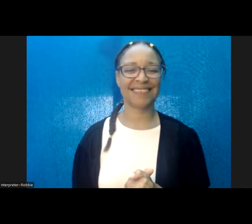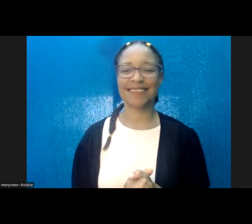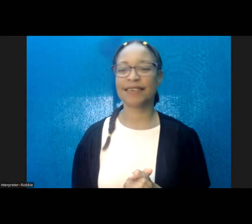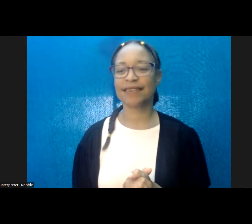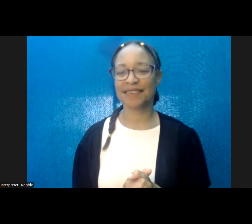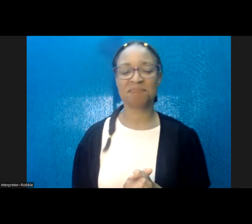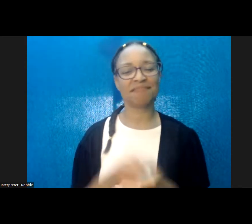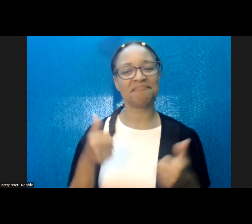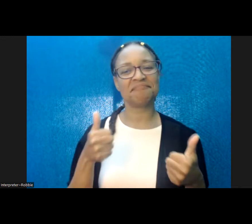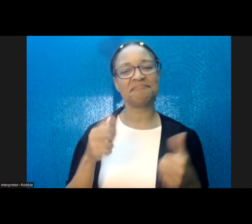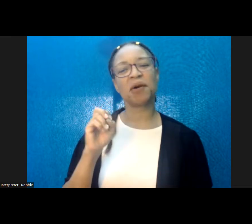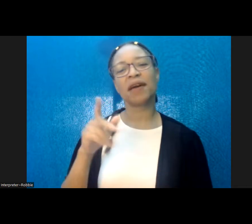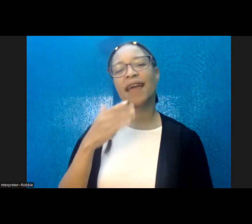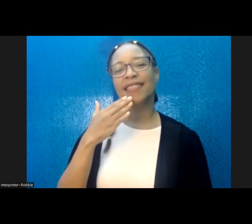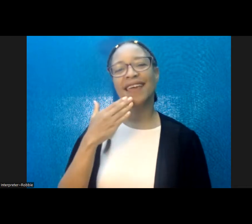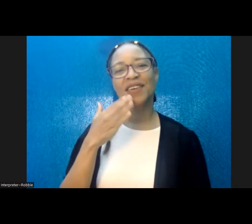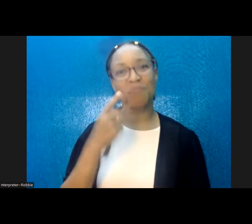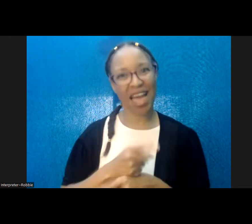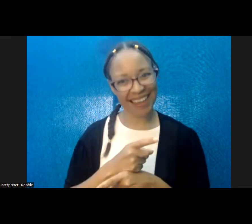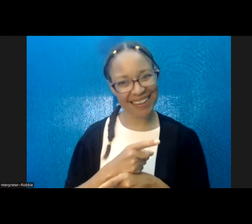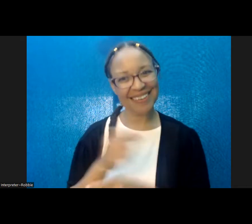All right, thanks, Milton, right?